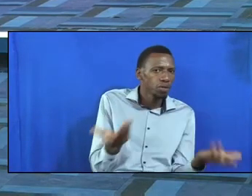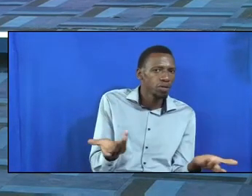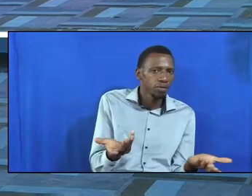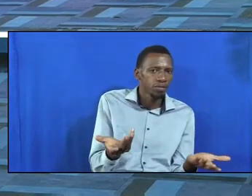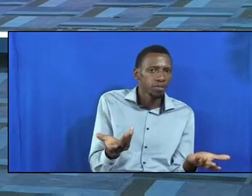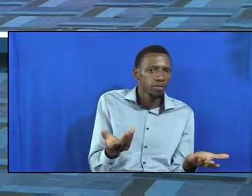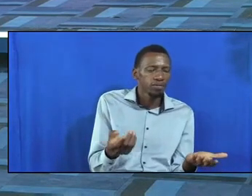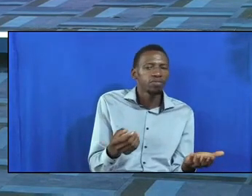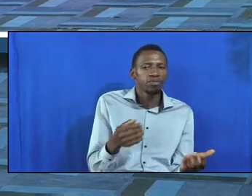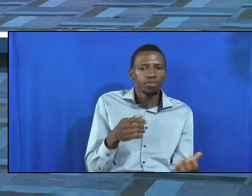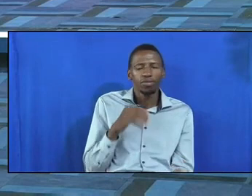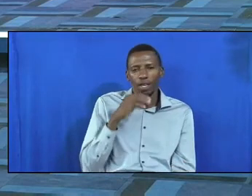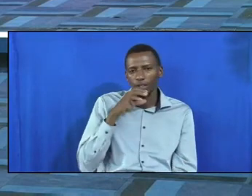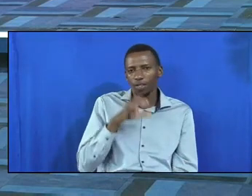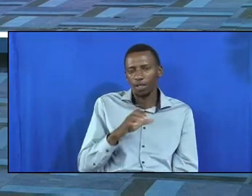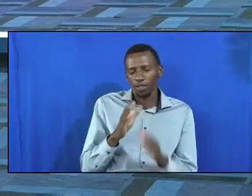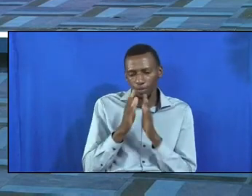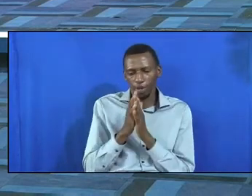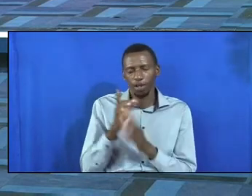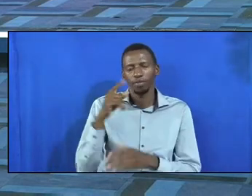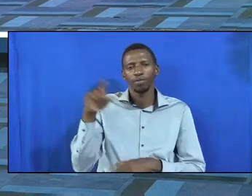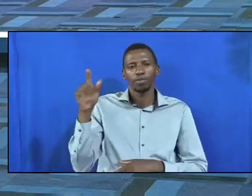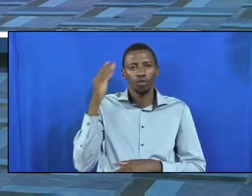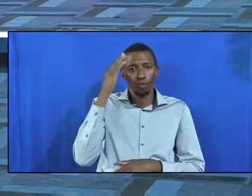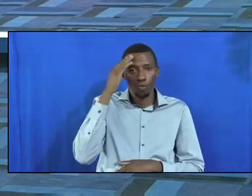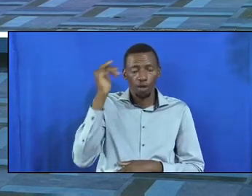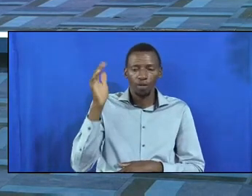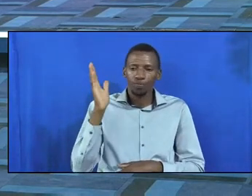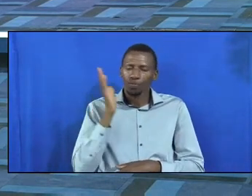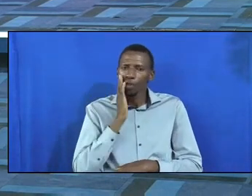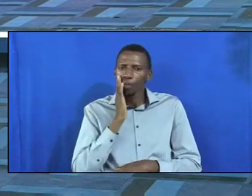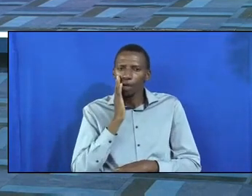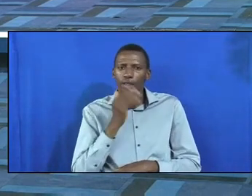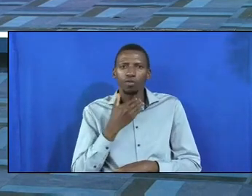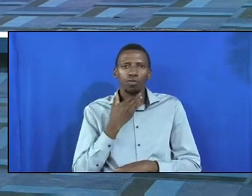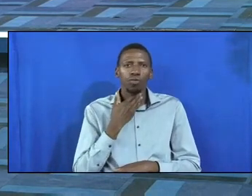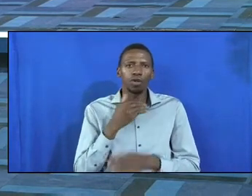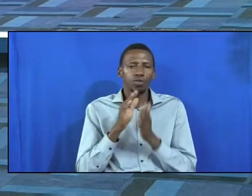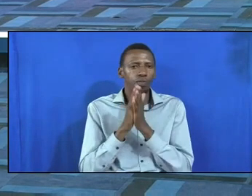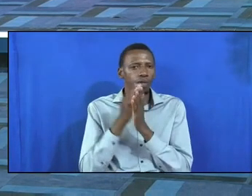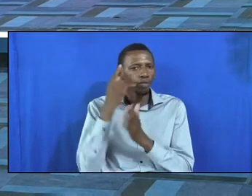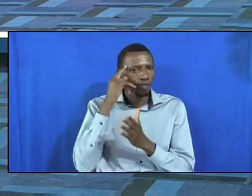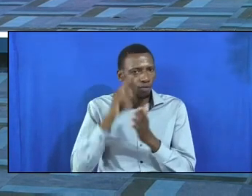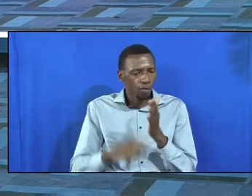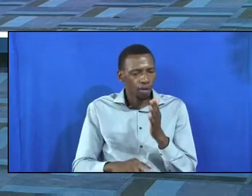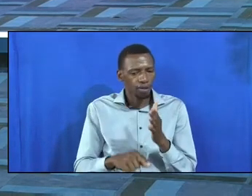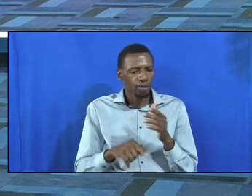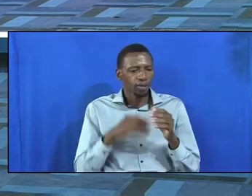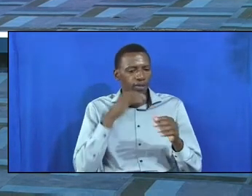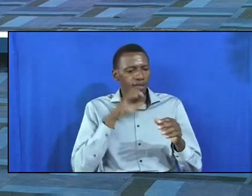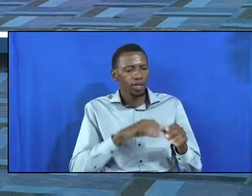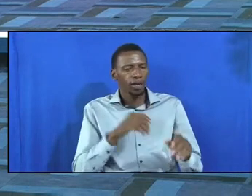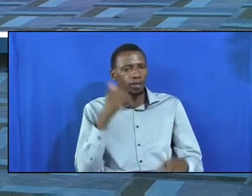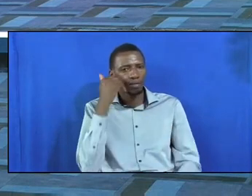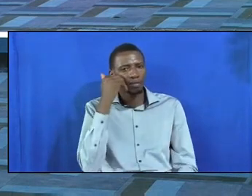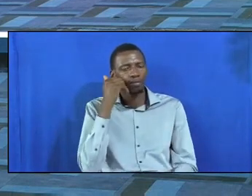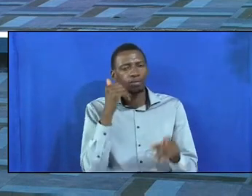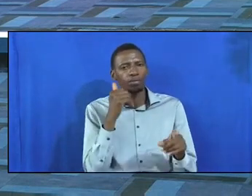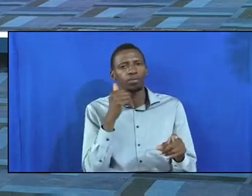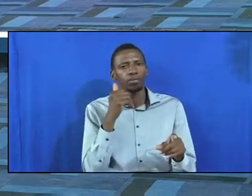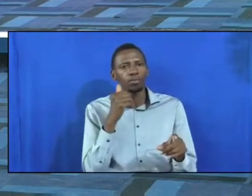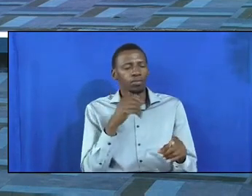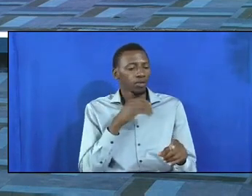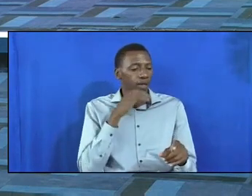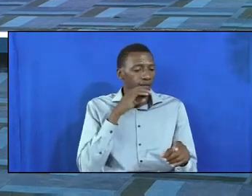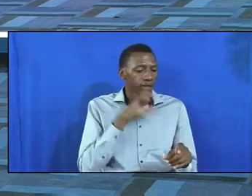Certainly, I believe it must be the son's prayer. Because the mother was going to pray for the sickness of the son. The son who wanted his toy